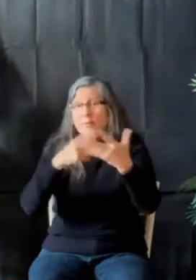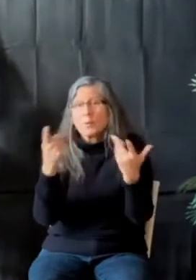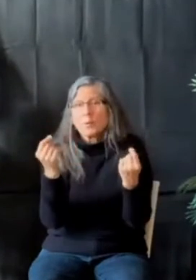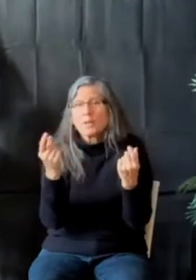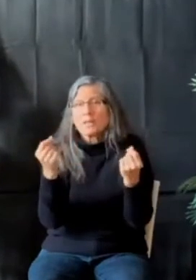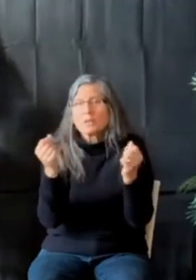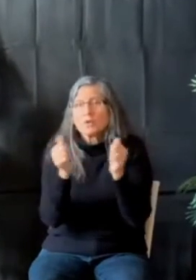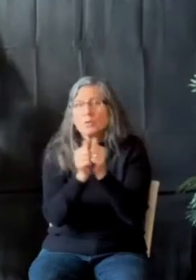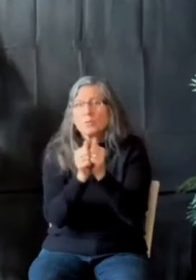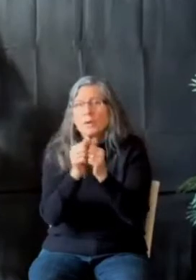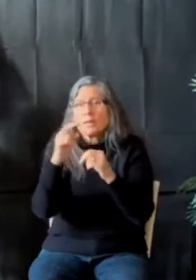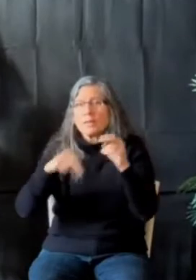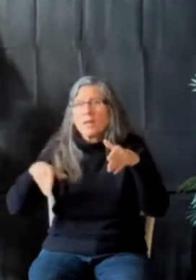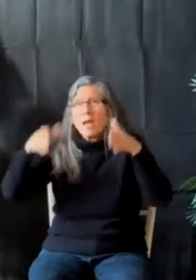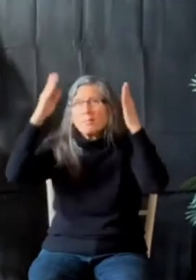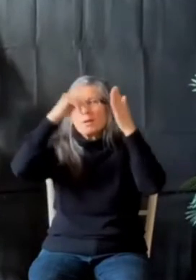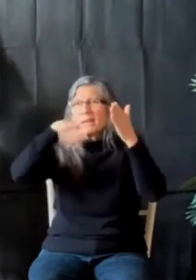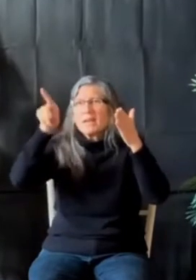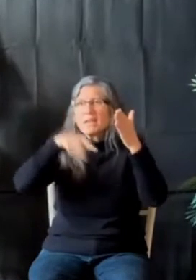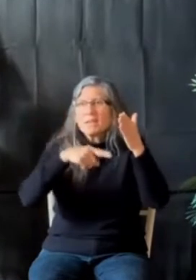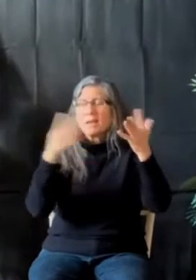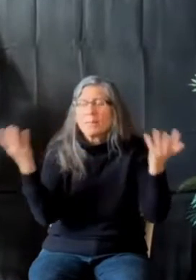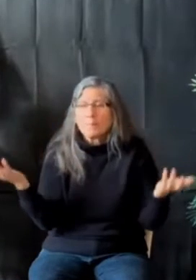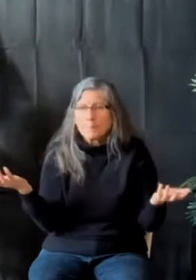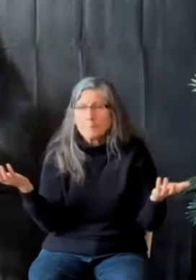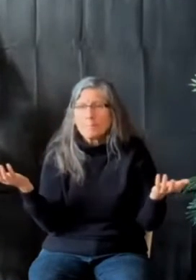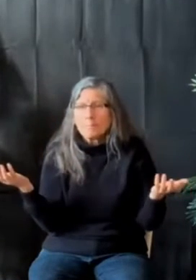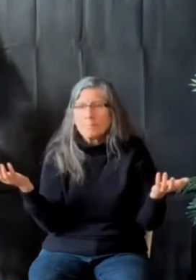condemned building? They tear it down.